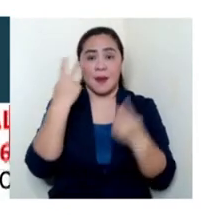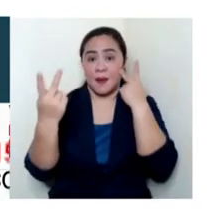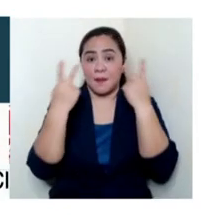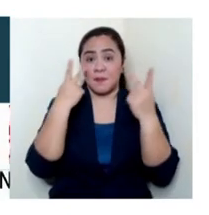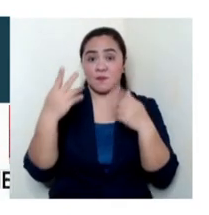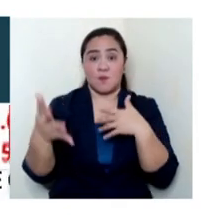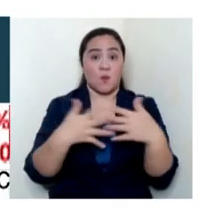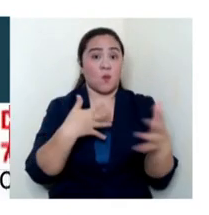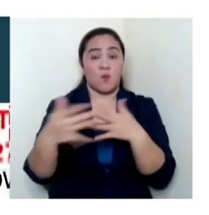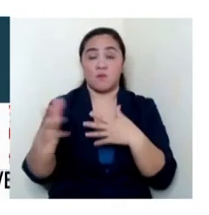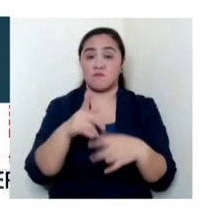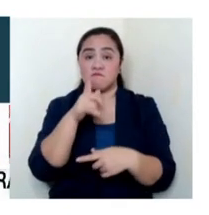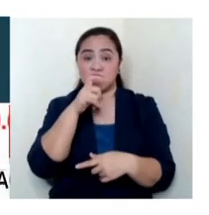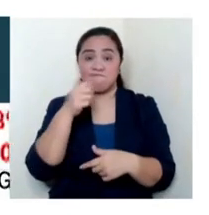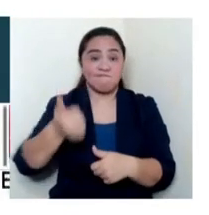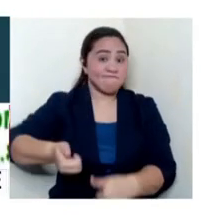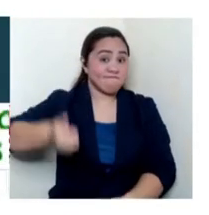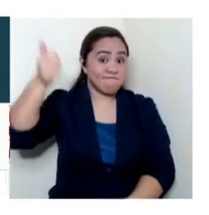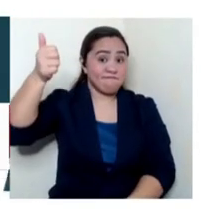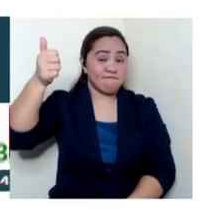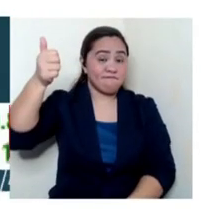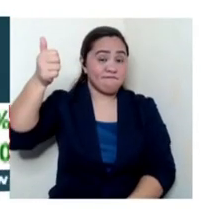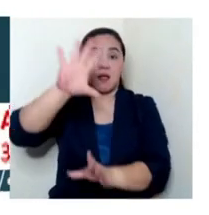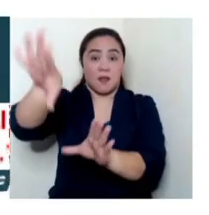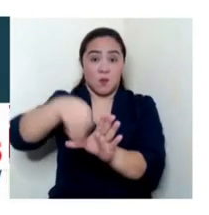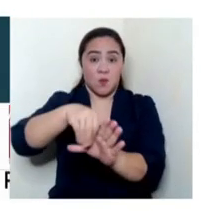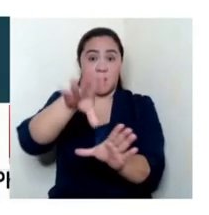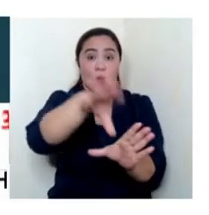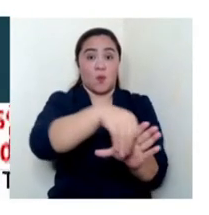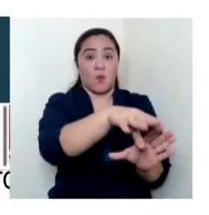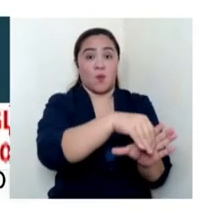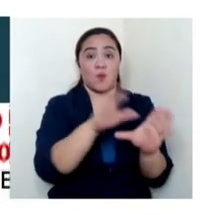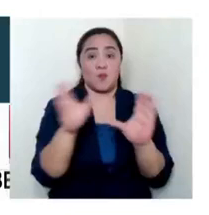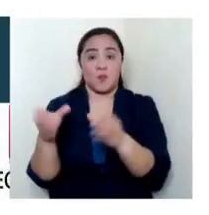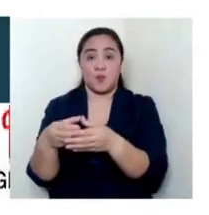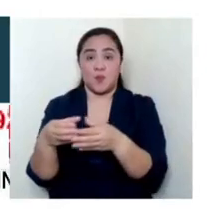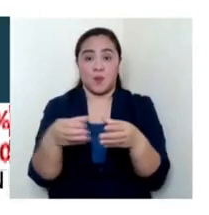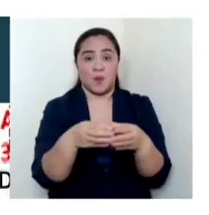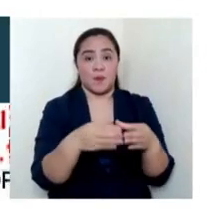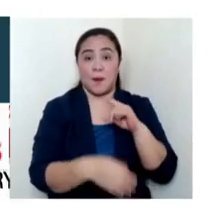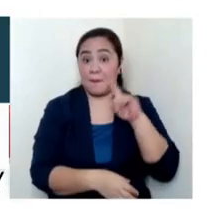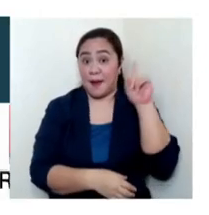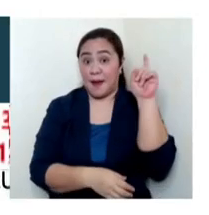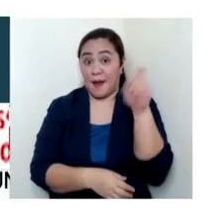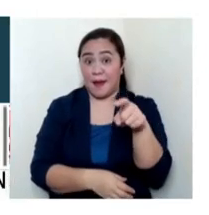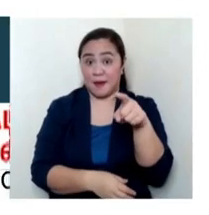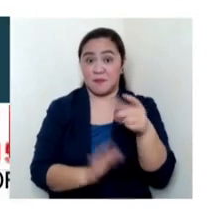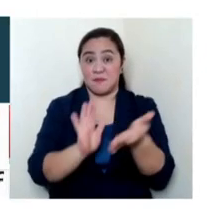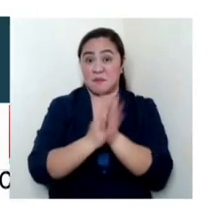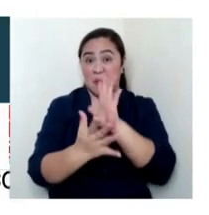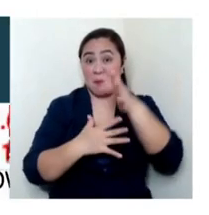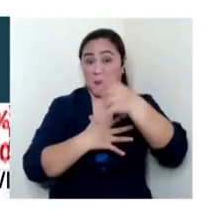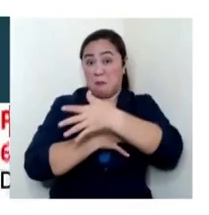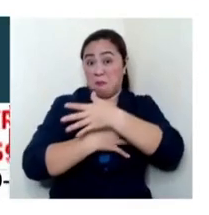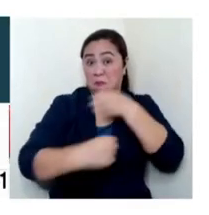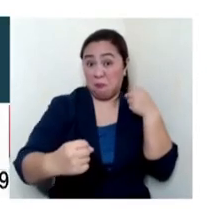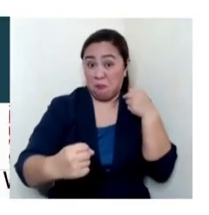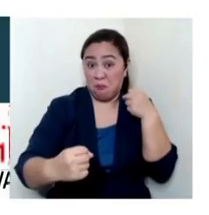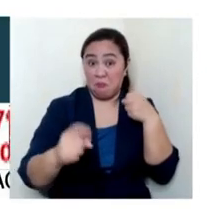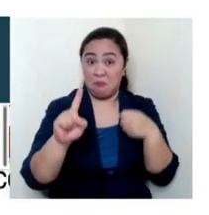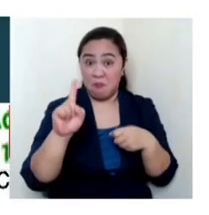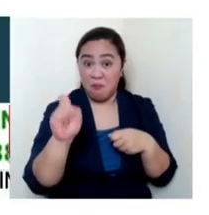wins, right? The fact that they included you in their slate, tatanawin niyo ho ba yun na utang na loob? And how will